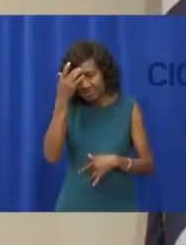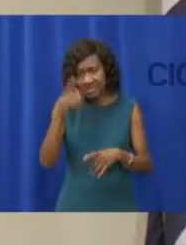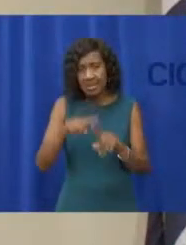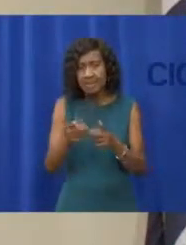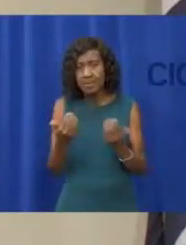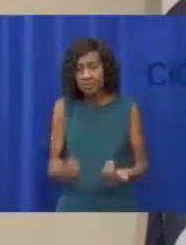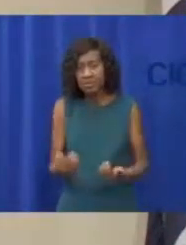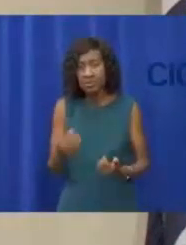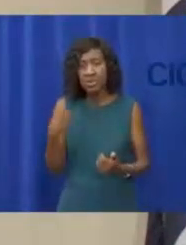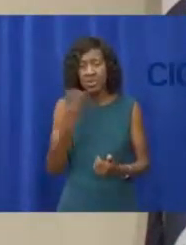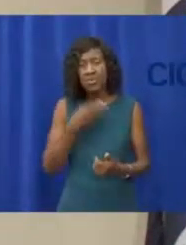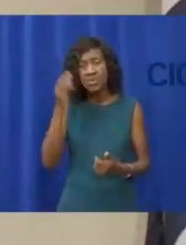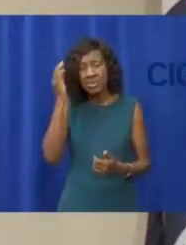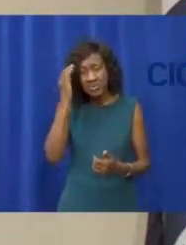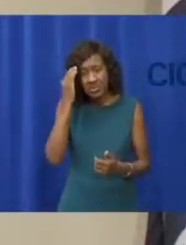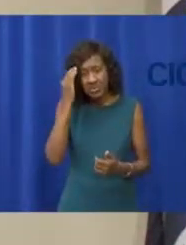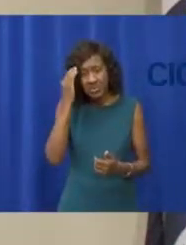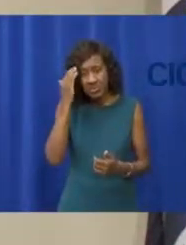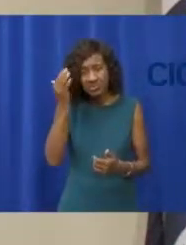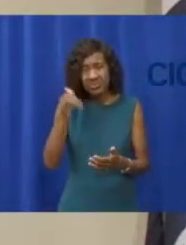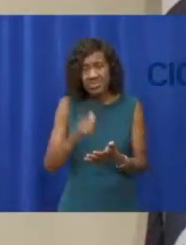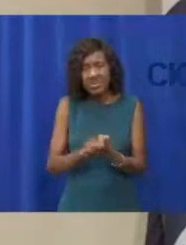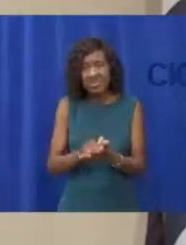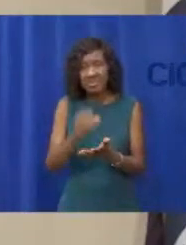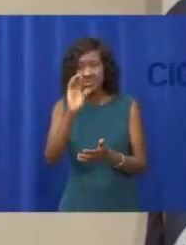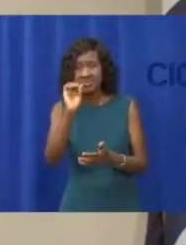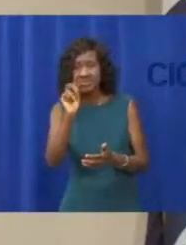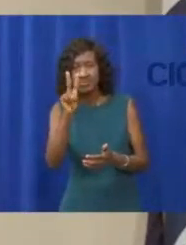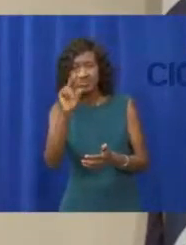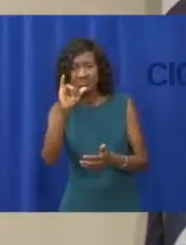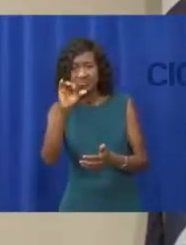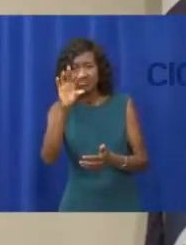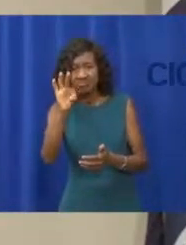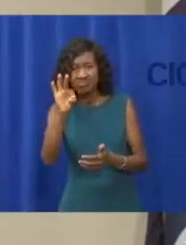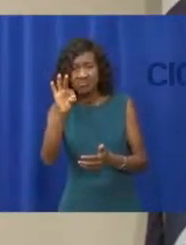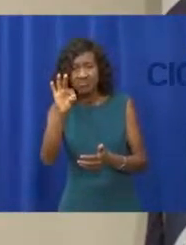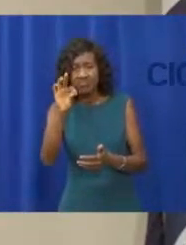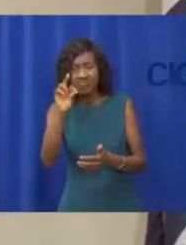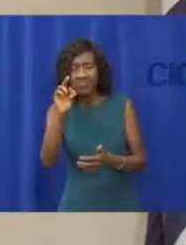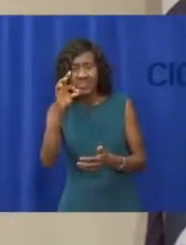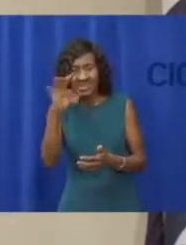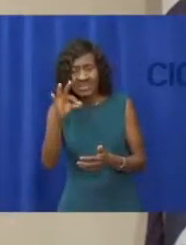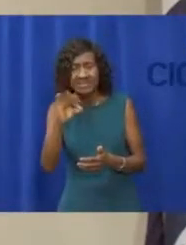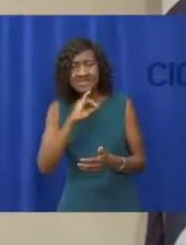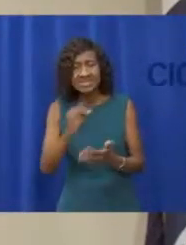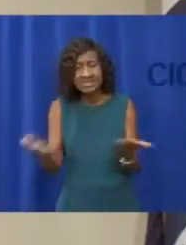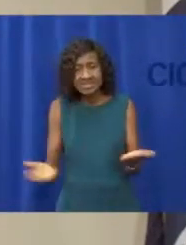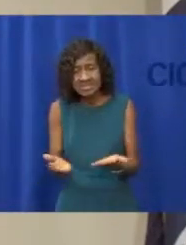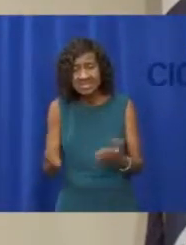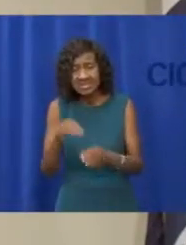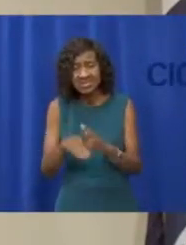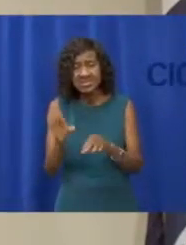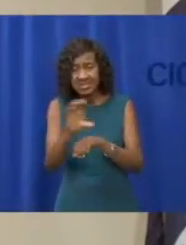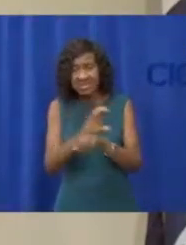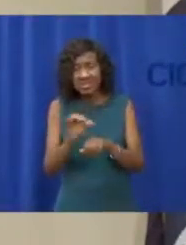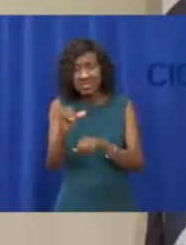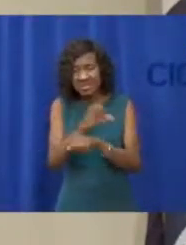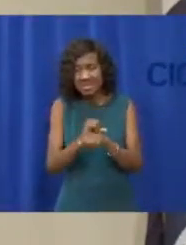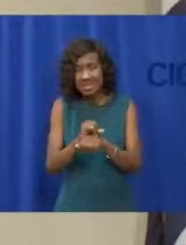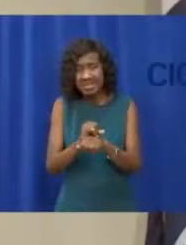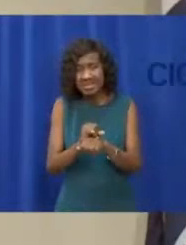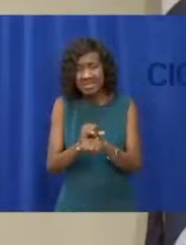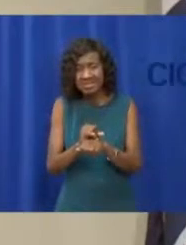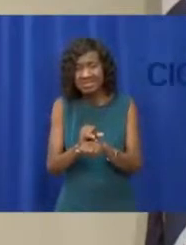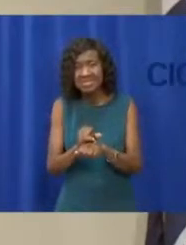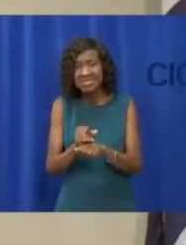community-wide spread, which we've said had to be the case for quite some time now. And we continue to give the message that the safest